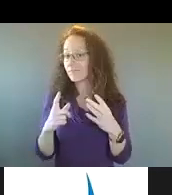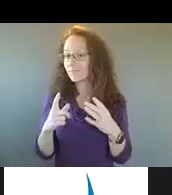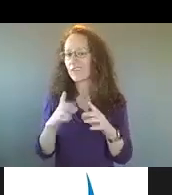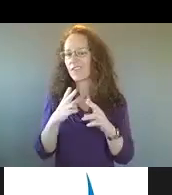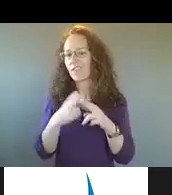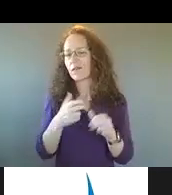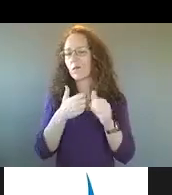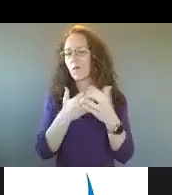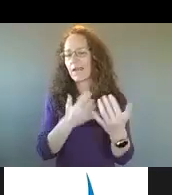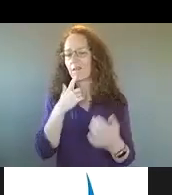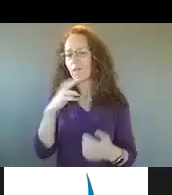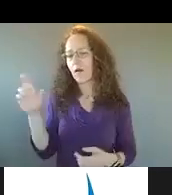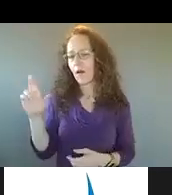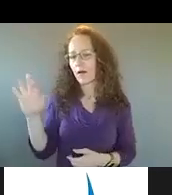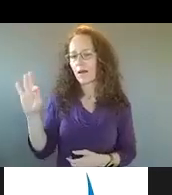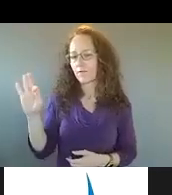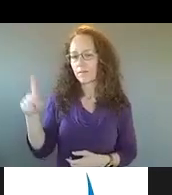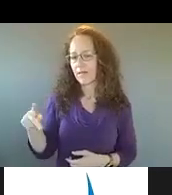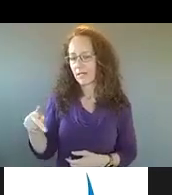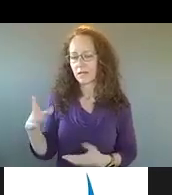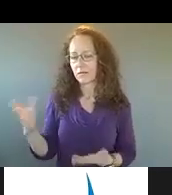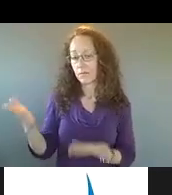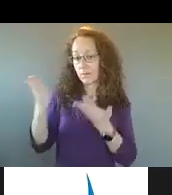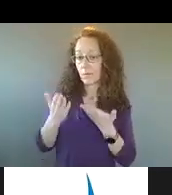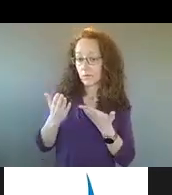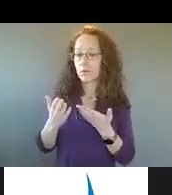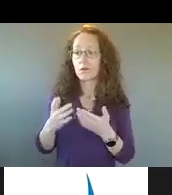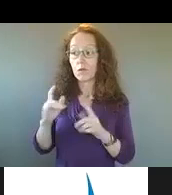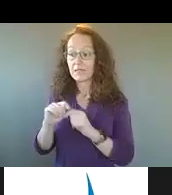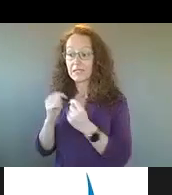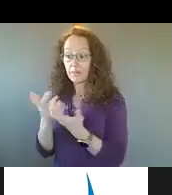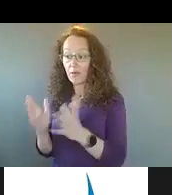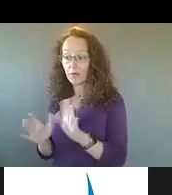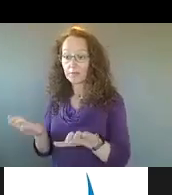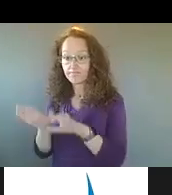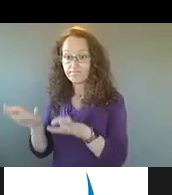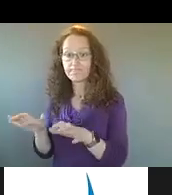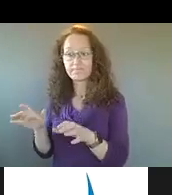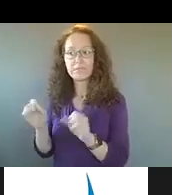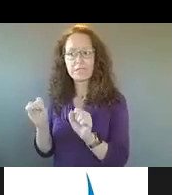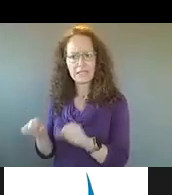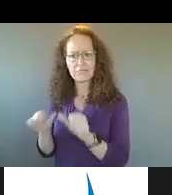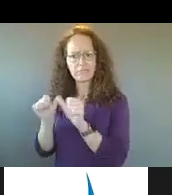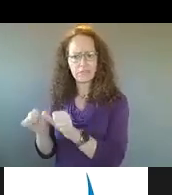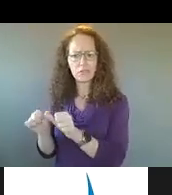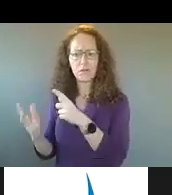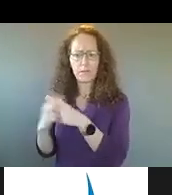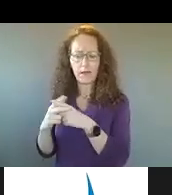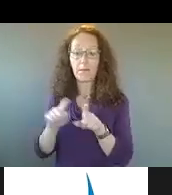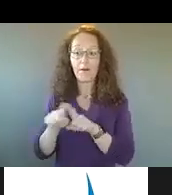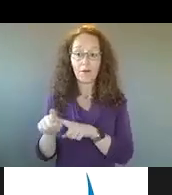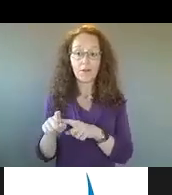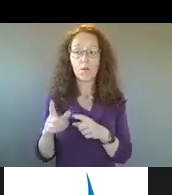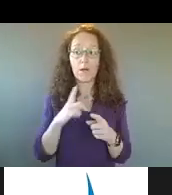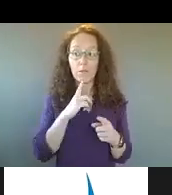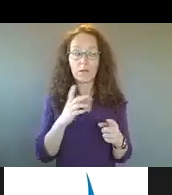And so teams that are currently active are certainly eligible to apply, but we'll be expanding the number of teams that we have through this RFP. Uh, it